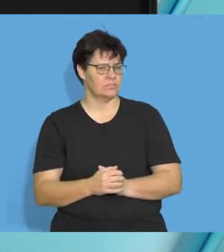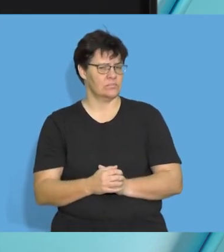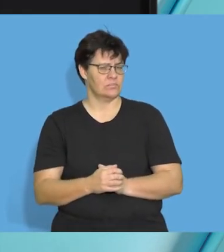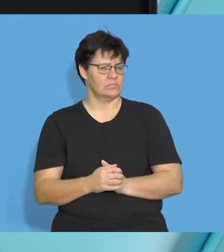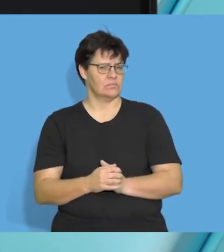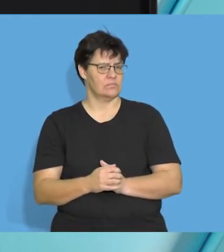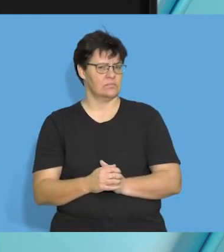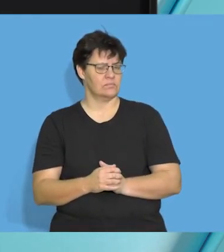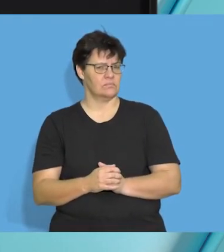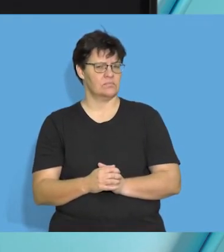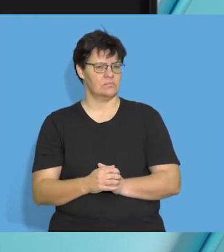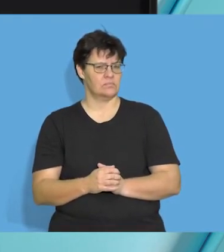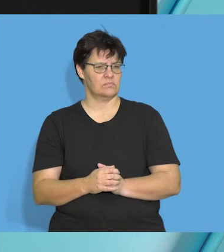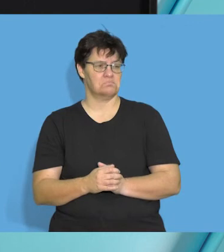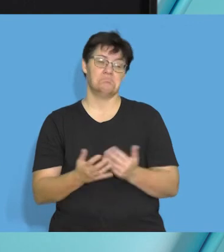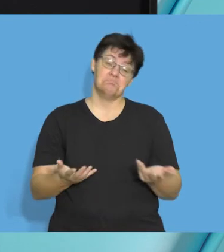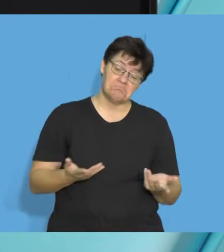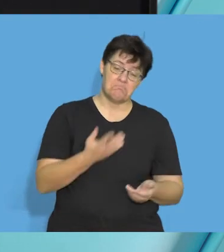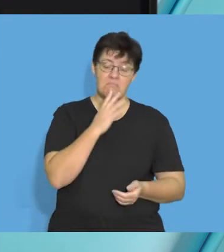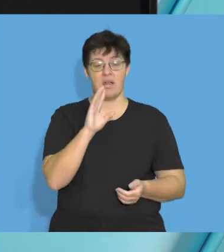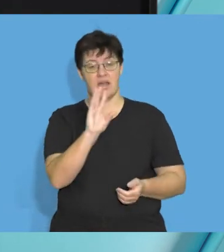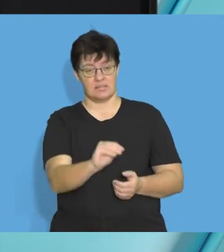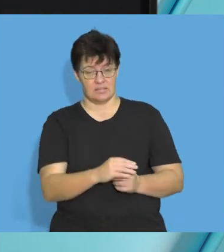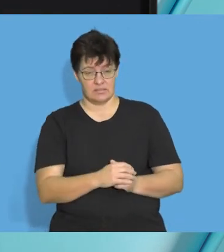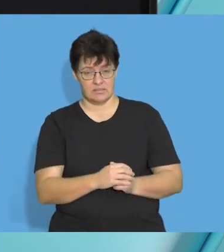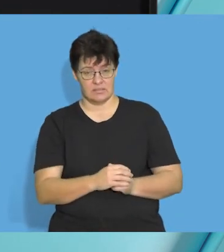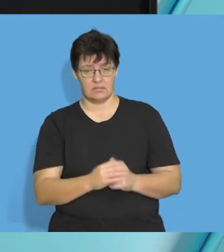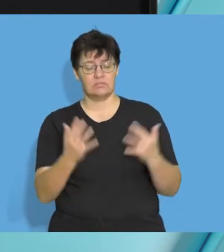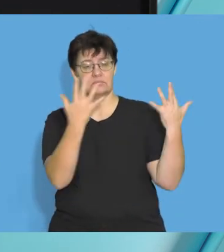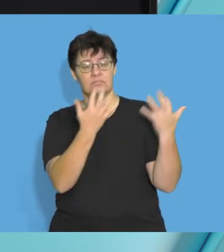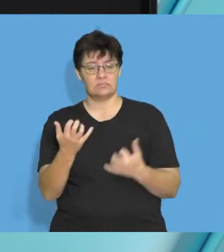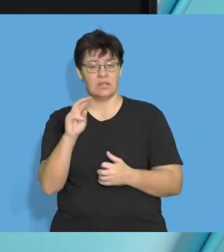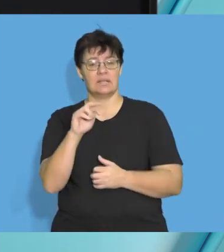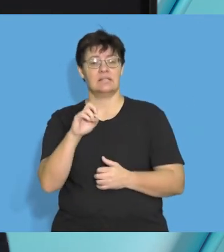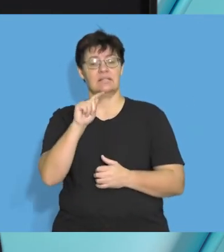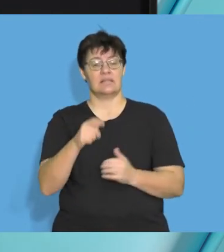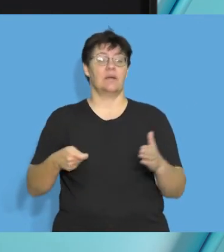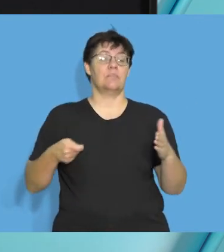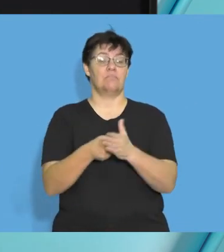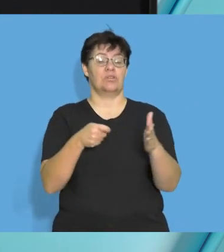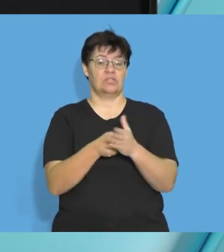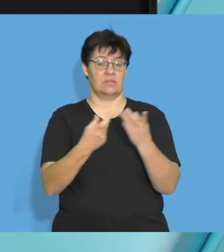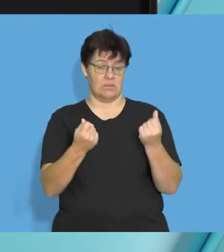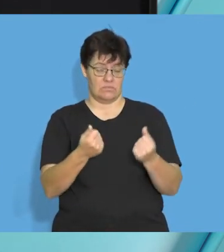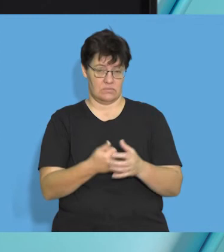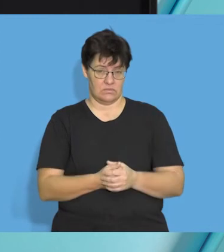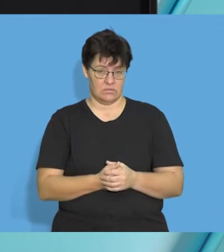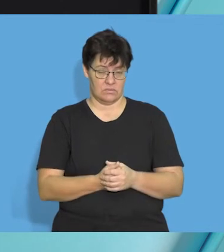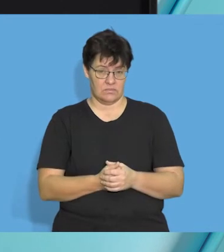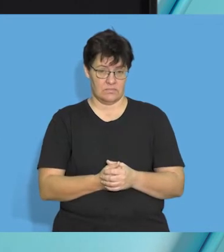That if you were asked to calculate the net purchases figure,